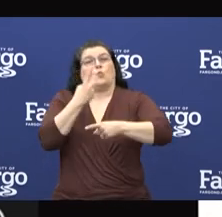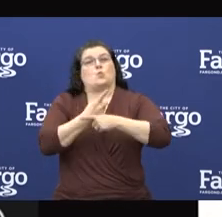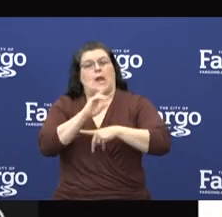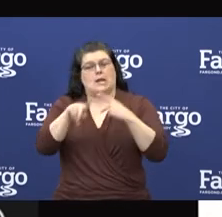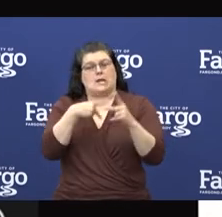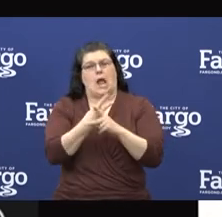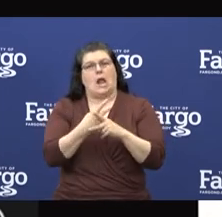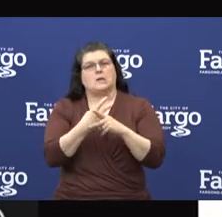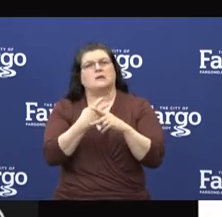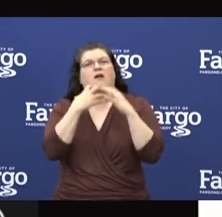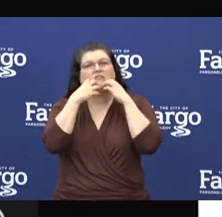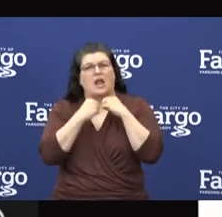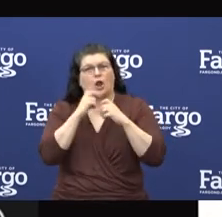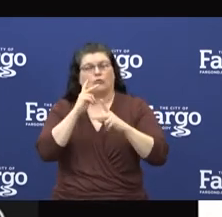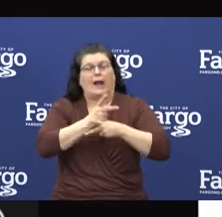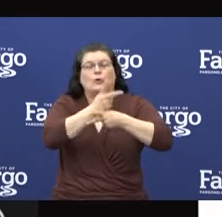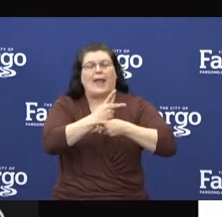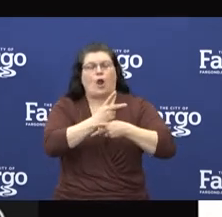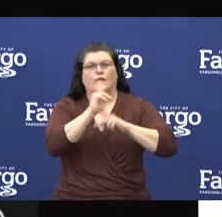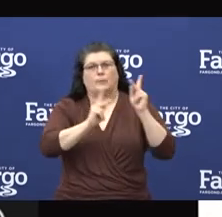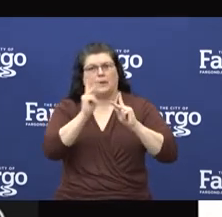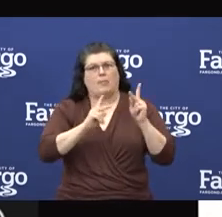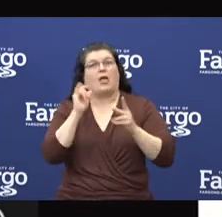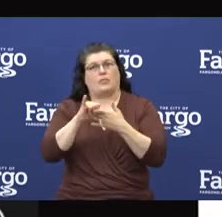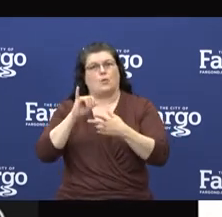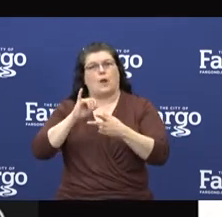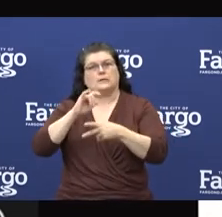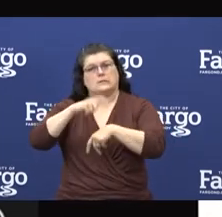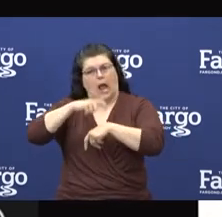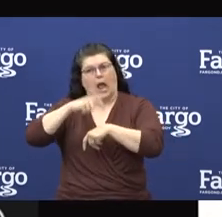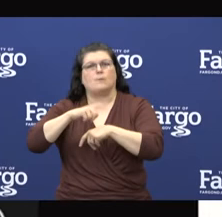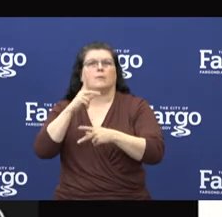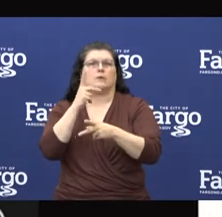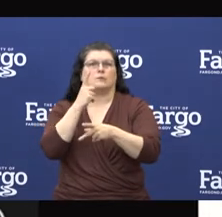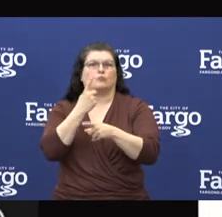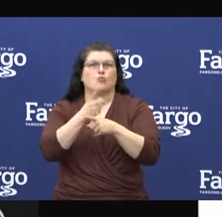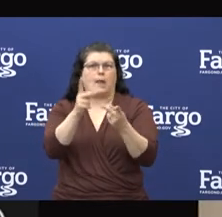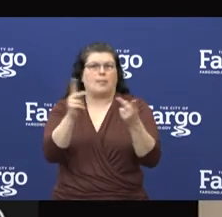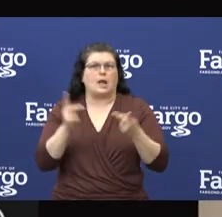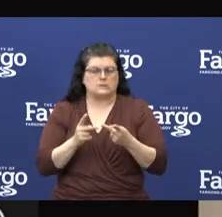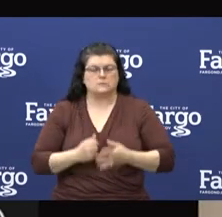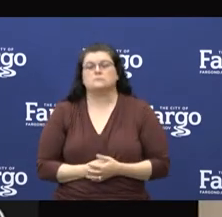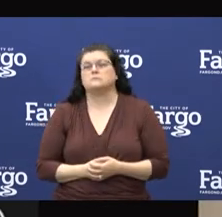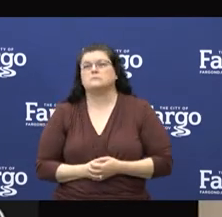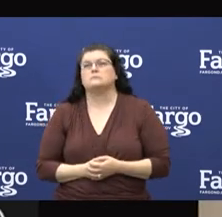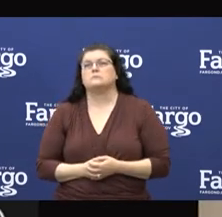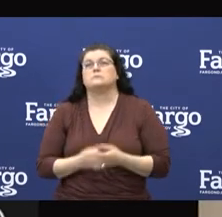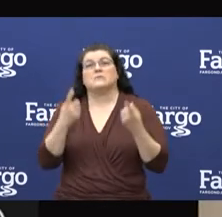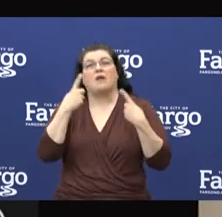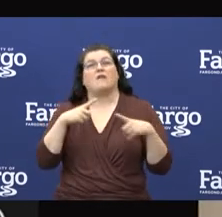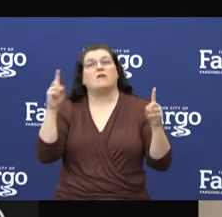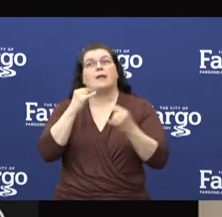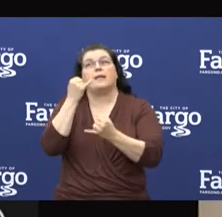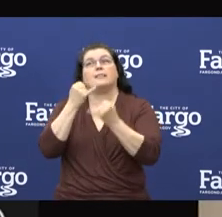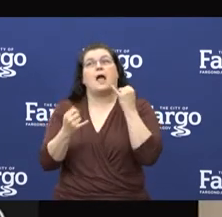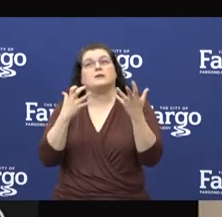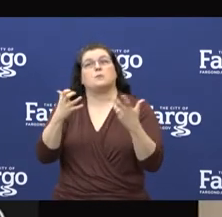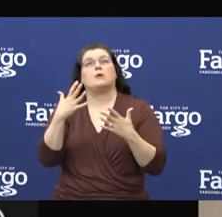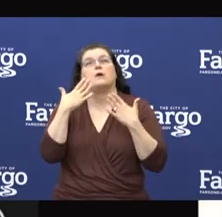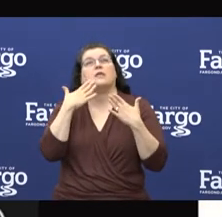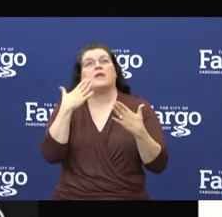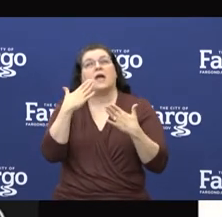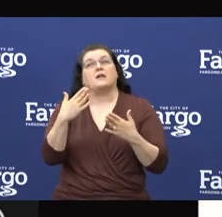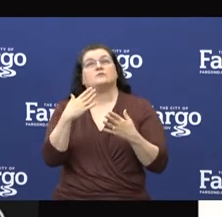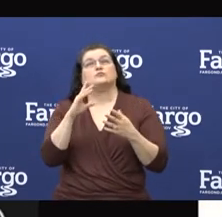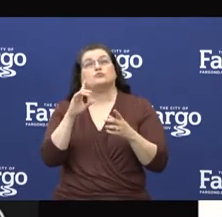at the right place and at the right time. Finally, I'd just also like to extend my thanks also to our